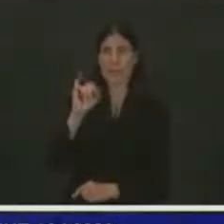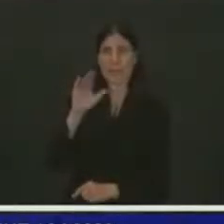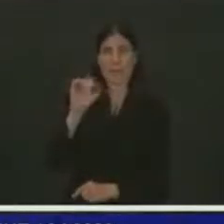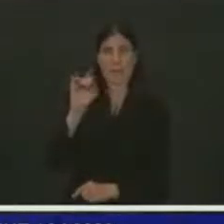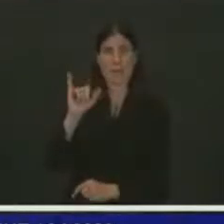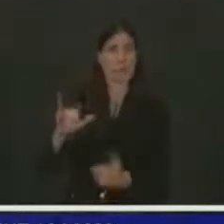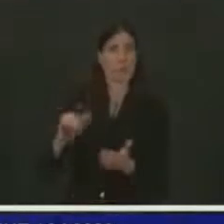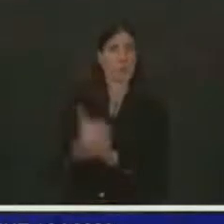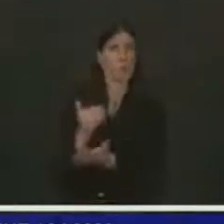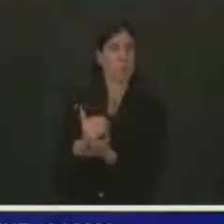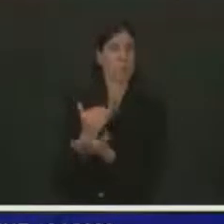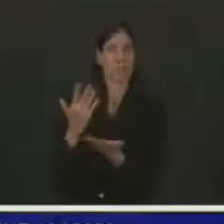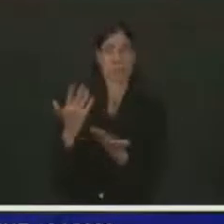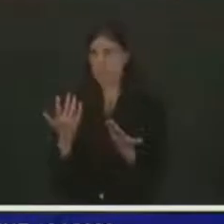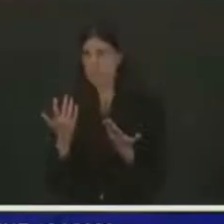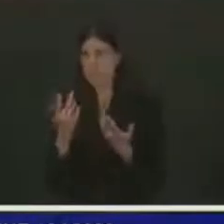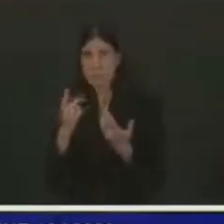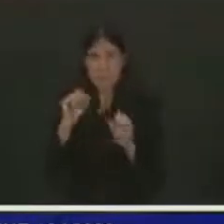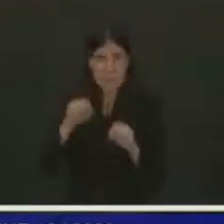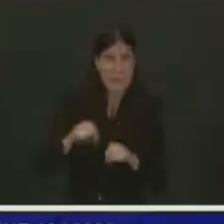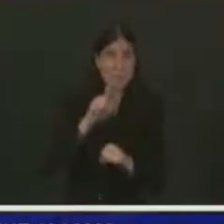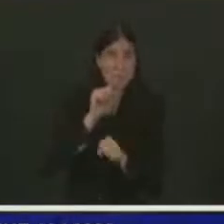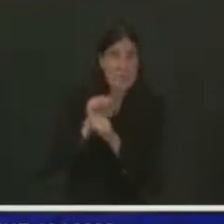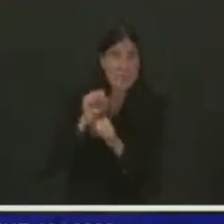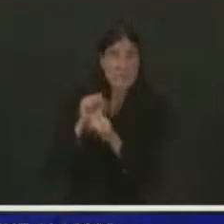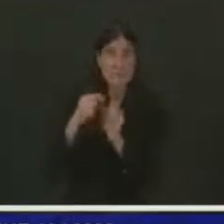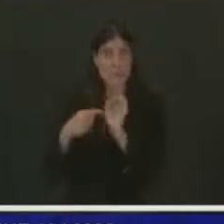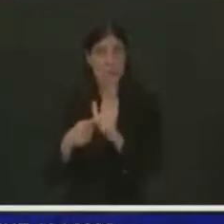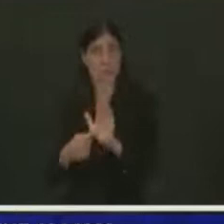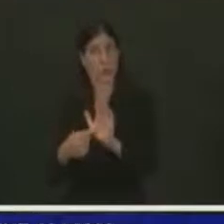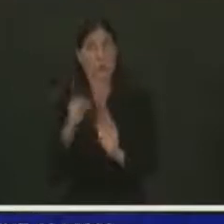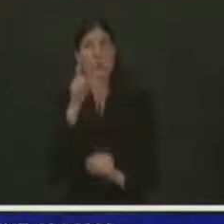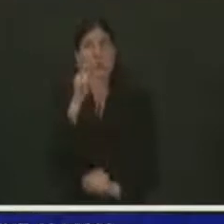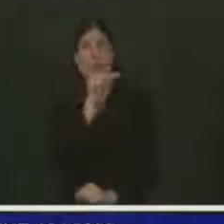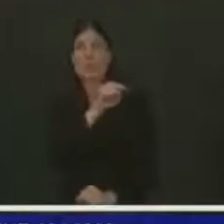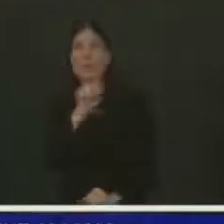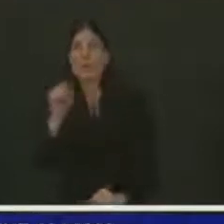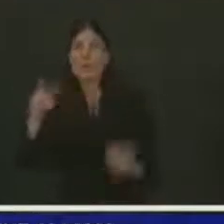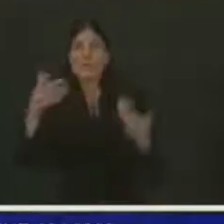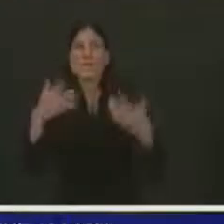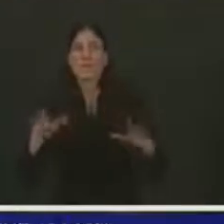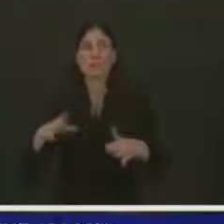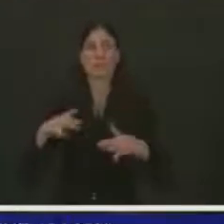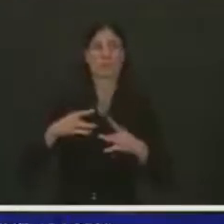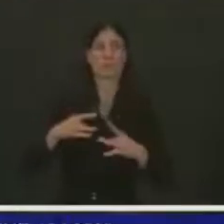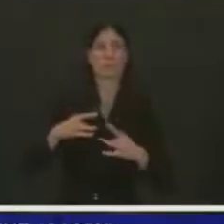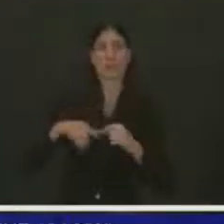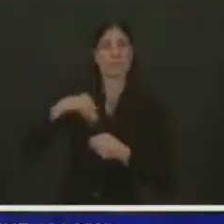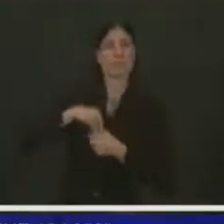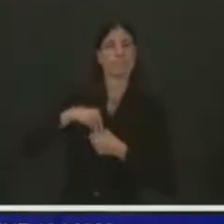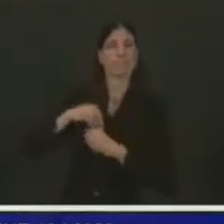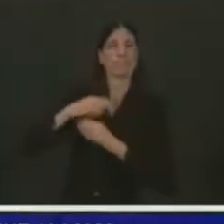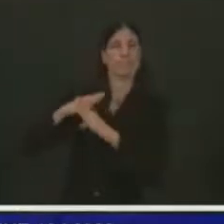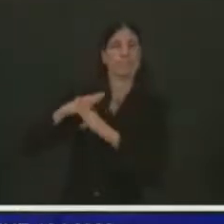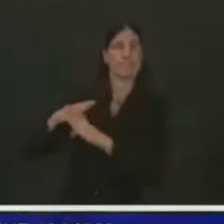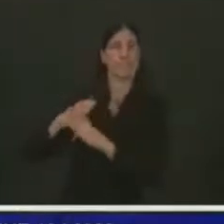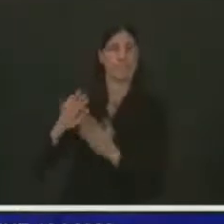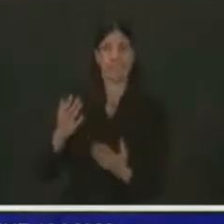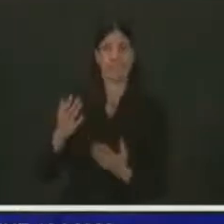using these serology tests to help us understand the landscape is a helpful tool for